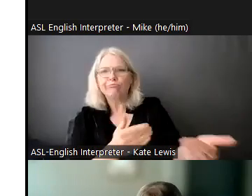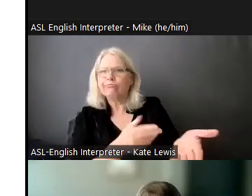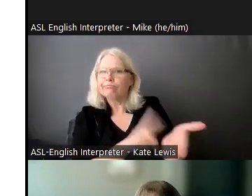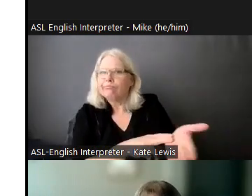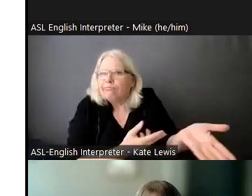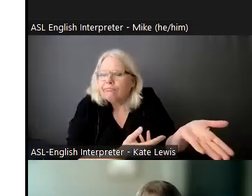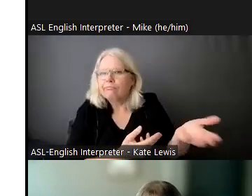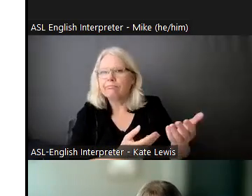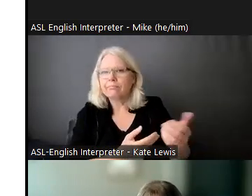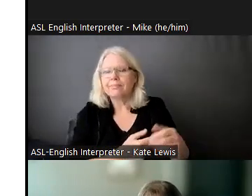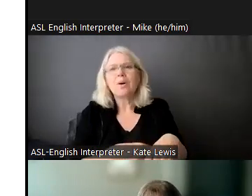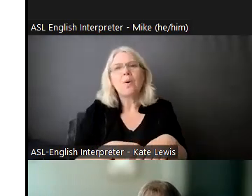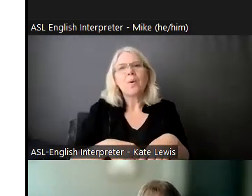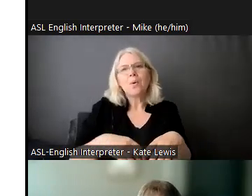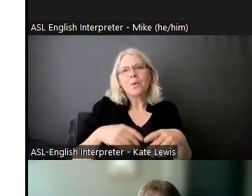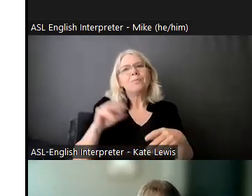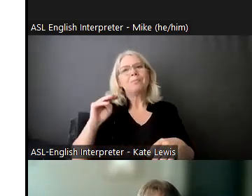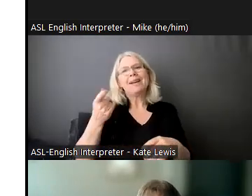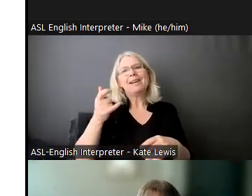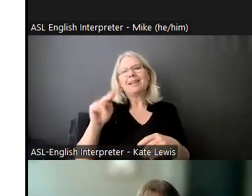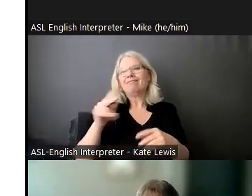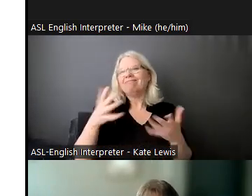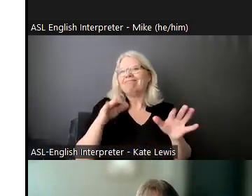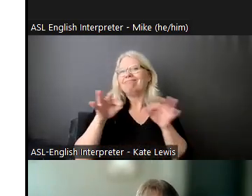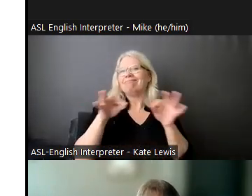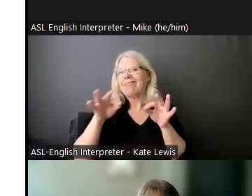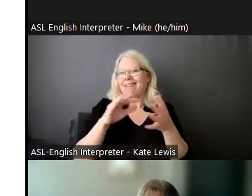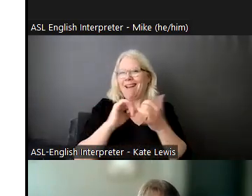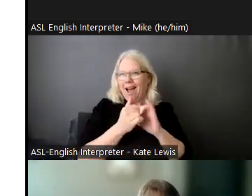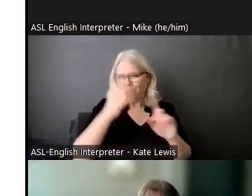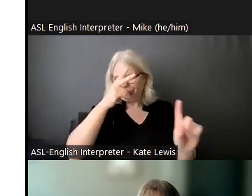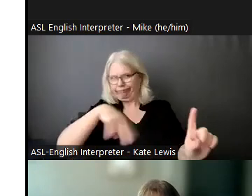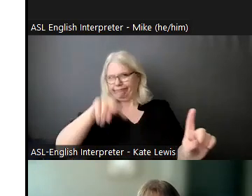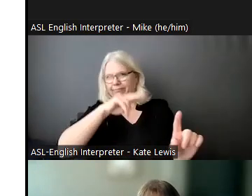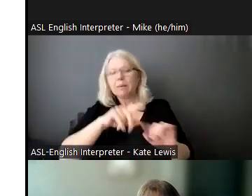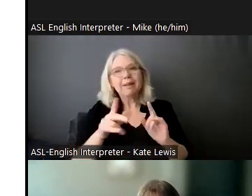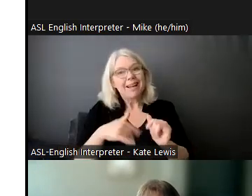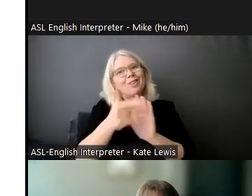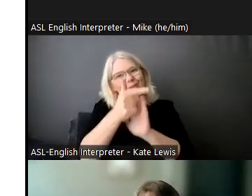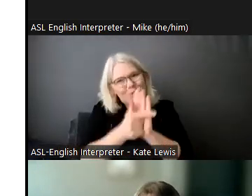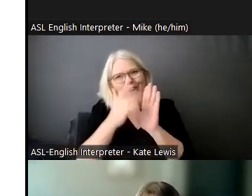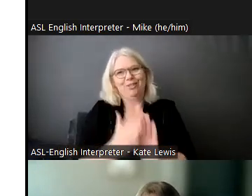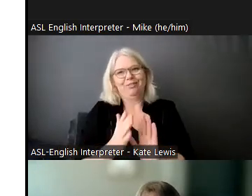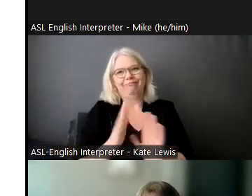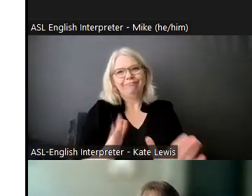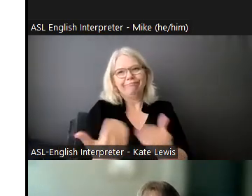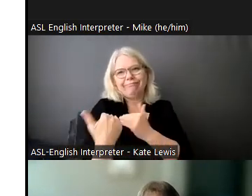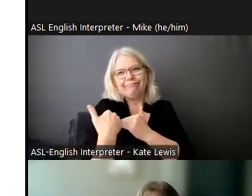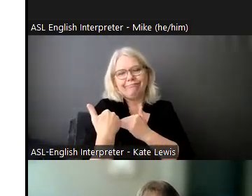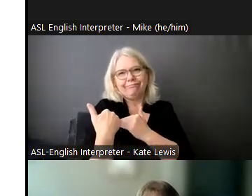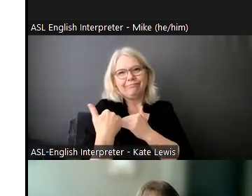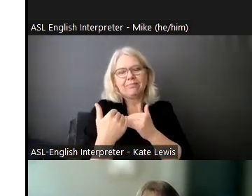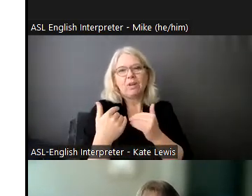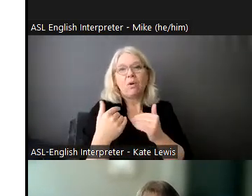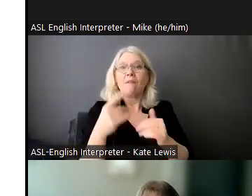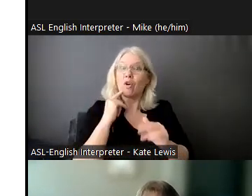and Megan went through the tests for you, but the lawyers are primarily responsible to determine if the client understands what these